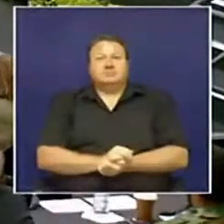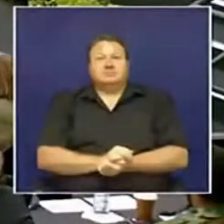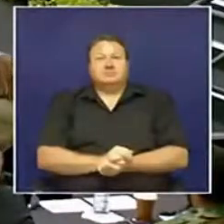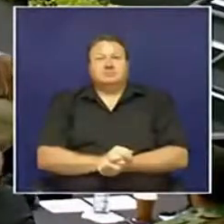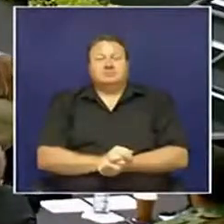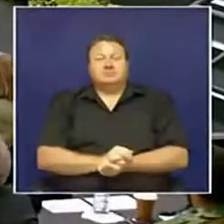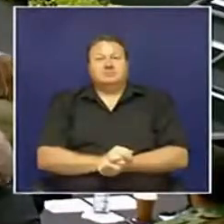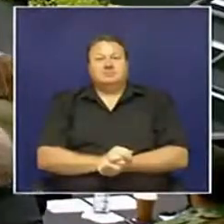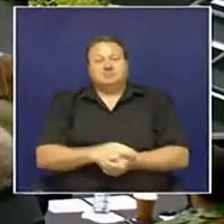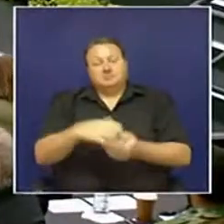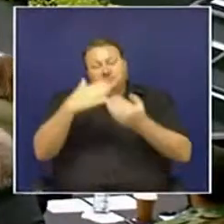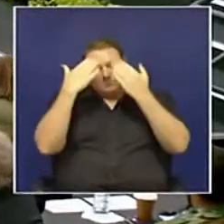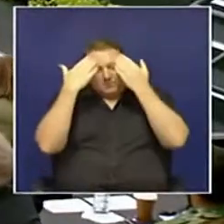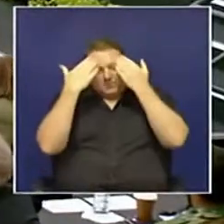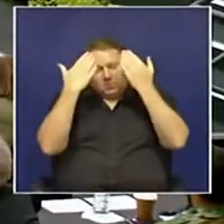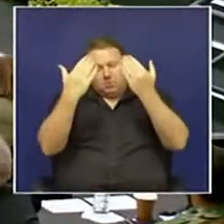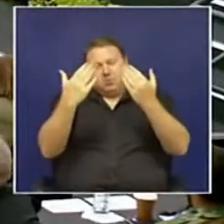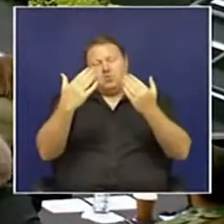Honorable Speaker,